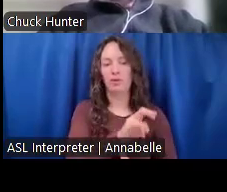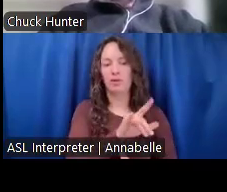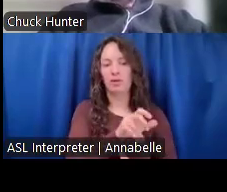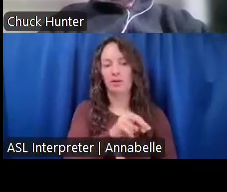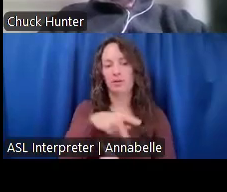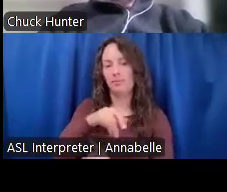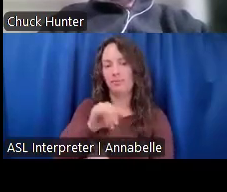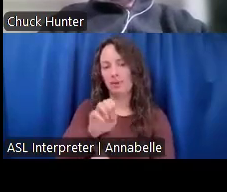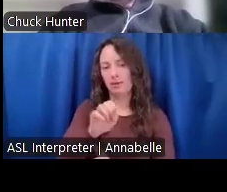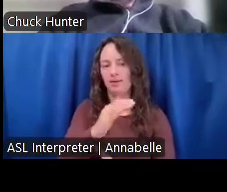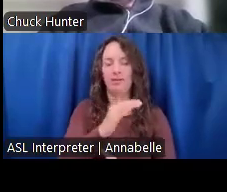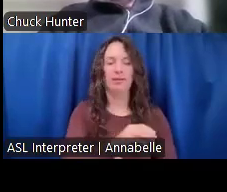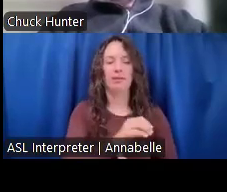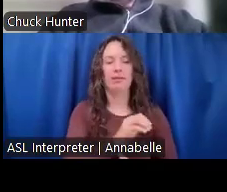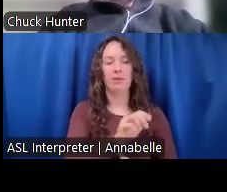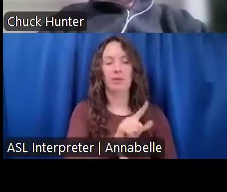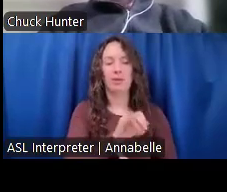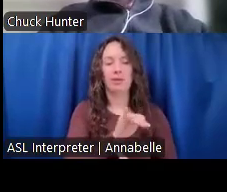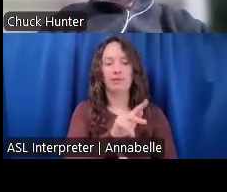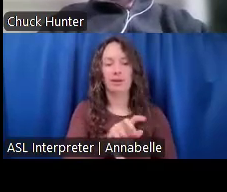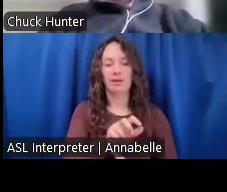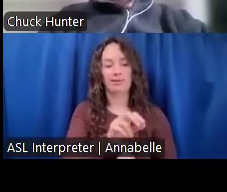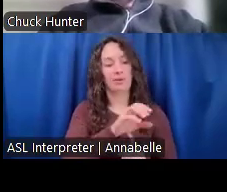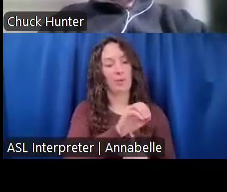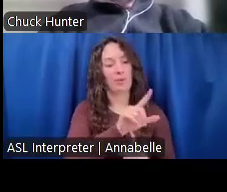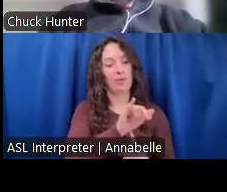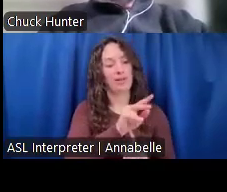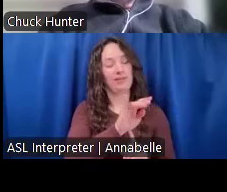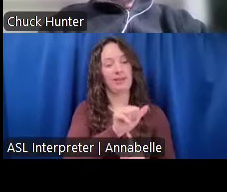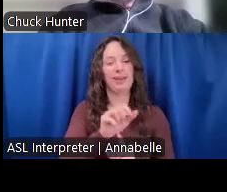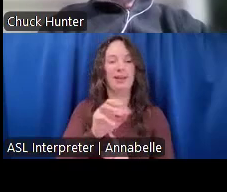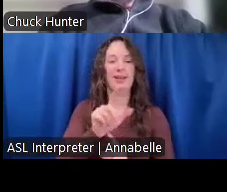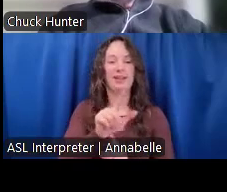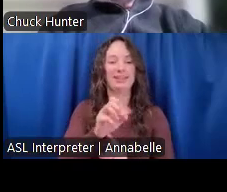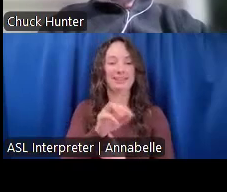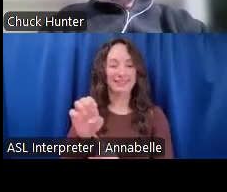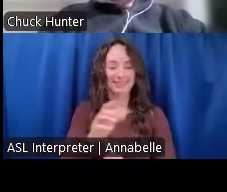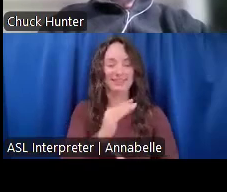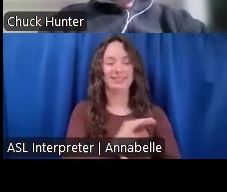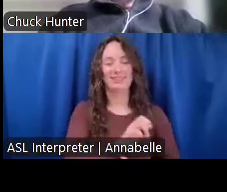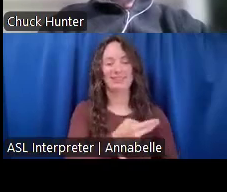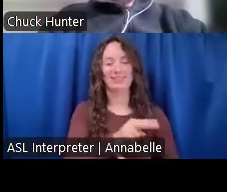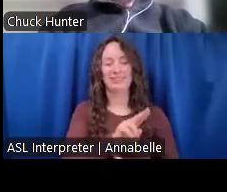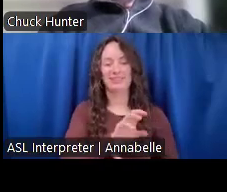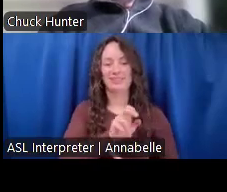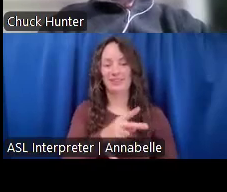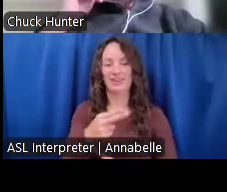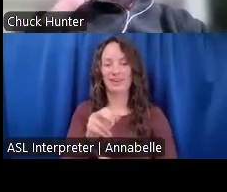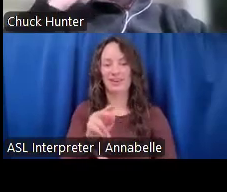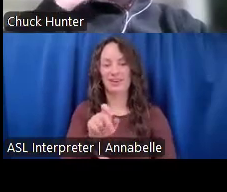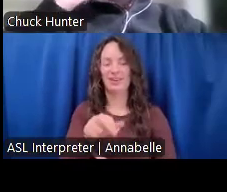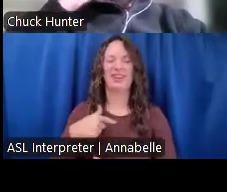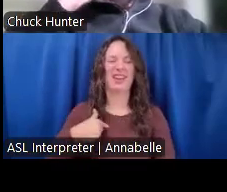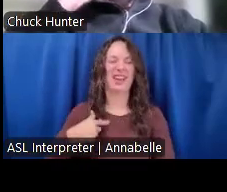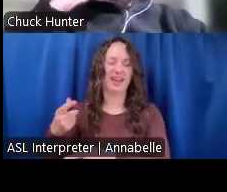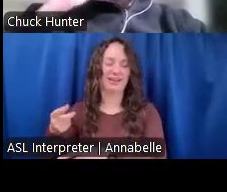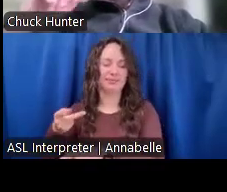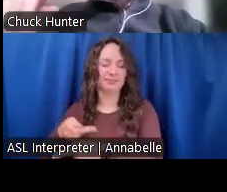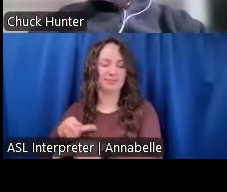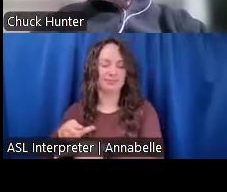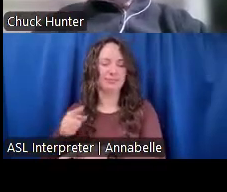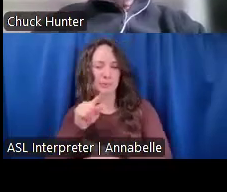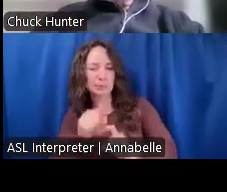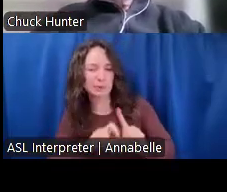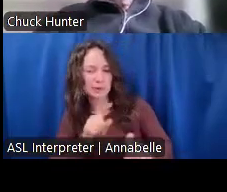Hunter. And I'm going to be your moderator. So go ahead, Tony. And if you wouldn't mind saying a little bit about yourself when we get started, that would be